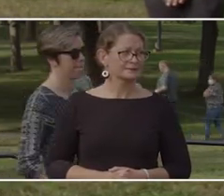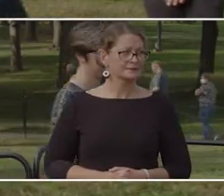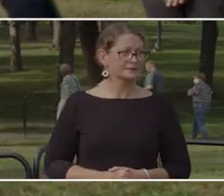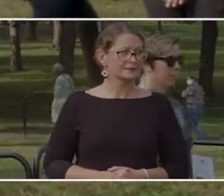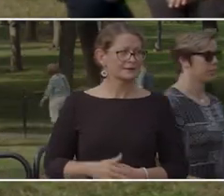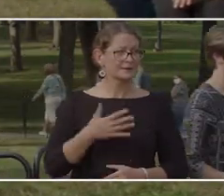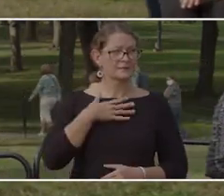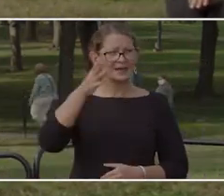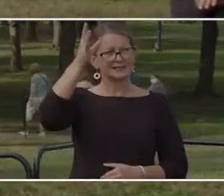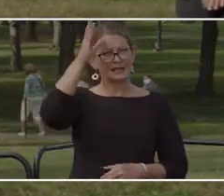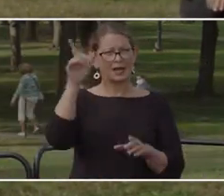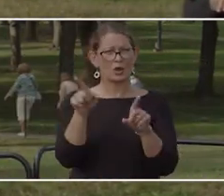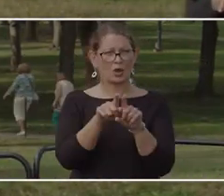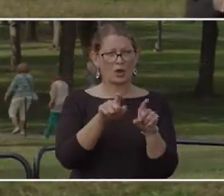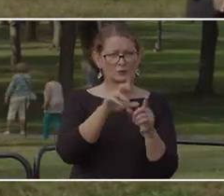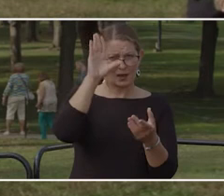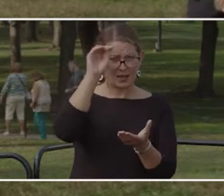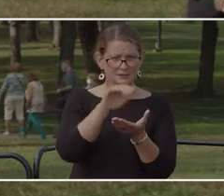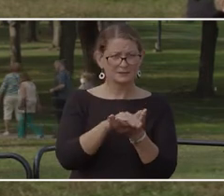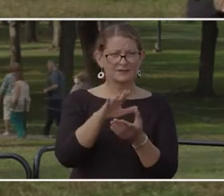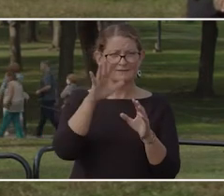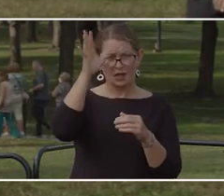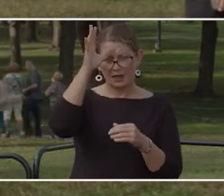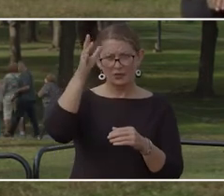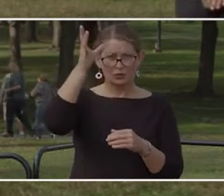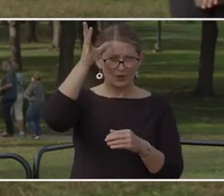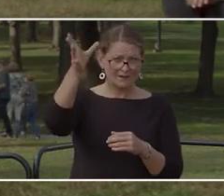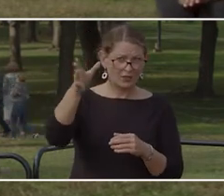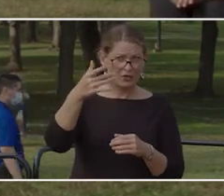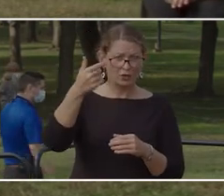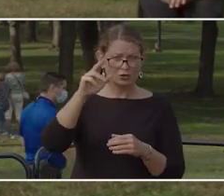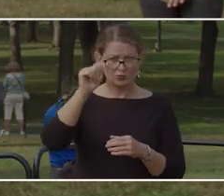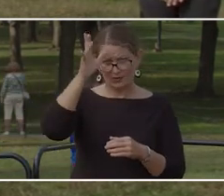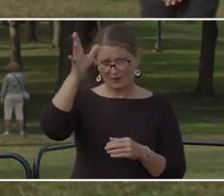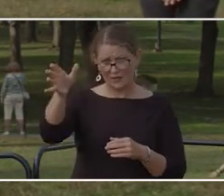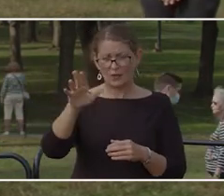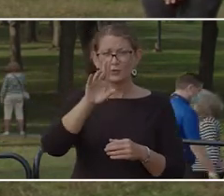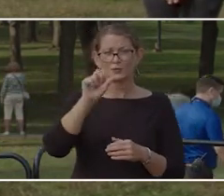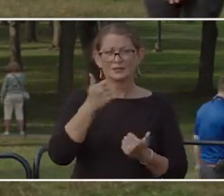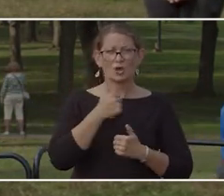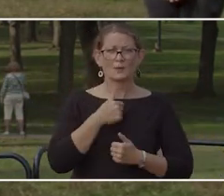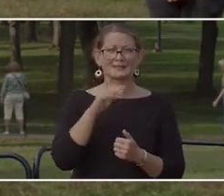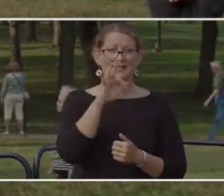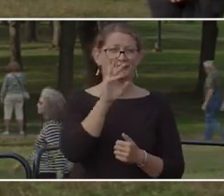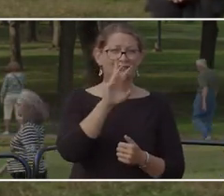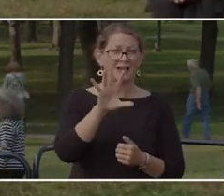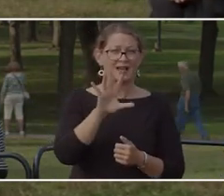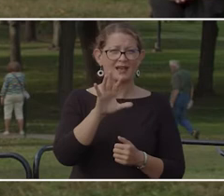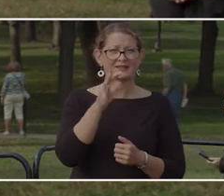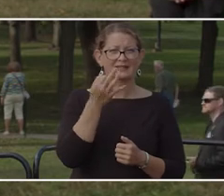My dad, also a husband, father, grandfather, and great-grandfather, U.S. Army,